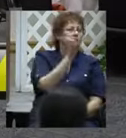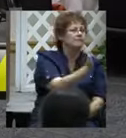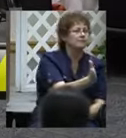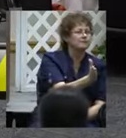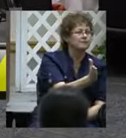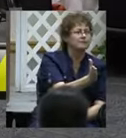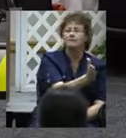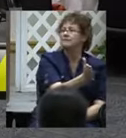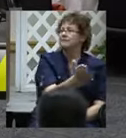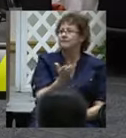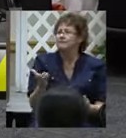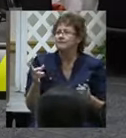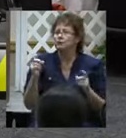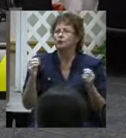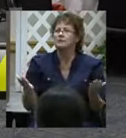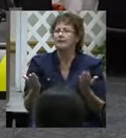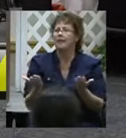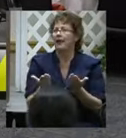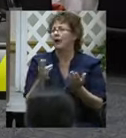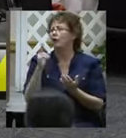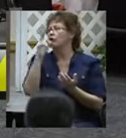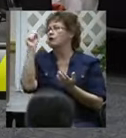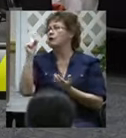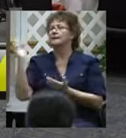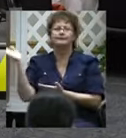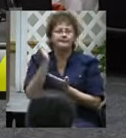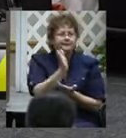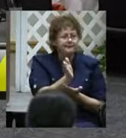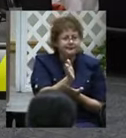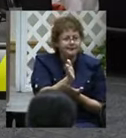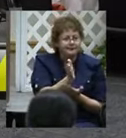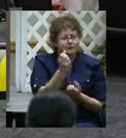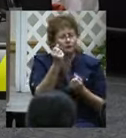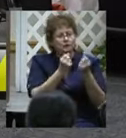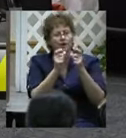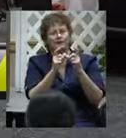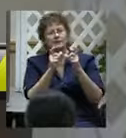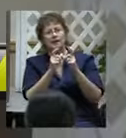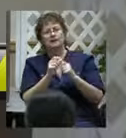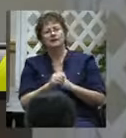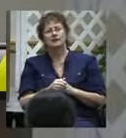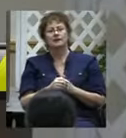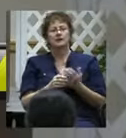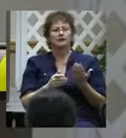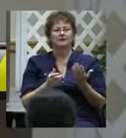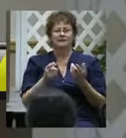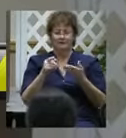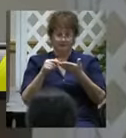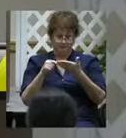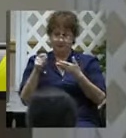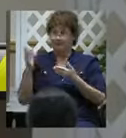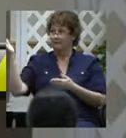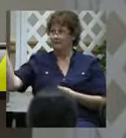to do something here in the U.S. or to be eligible for some services. And it's just gobbledygook here. We don't